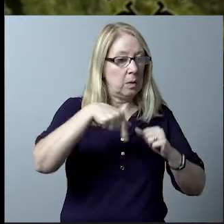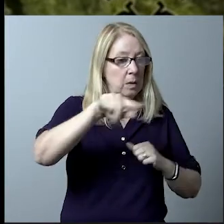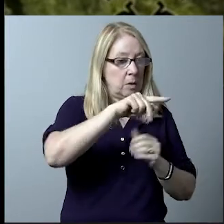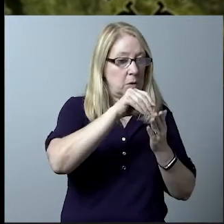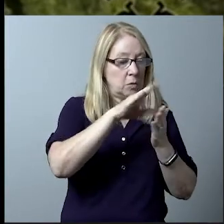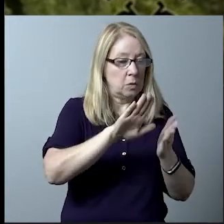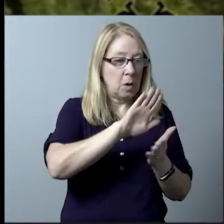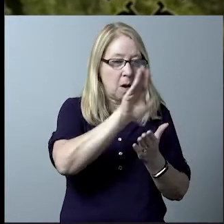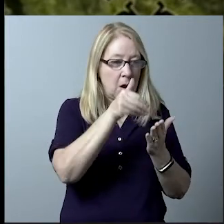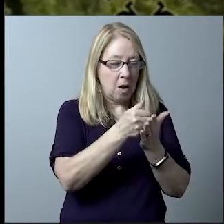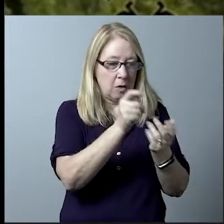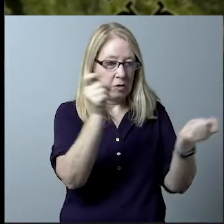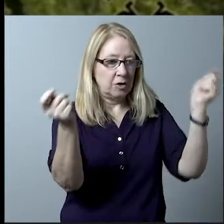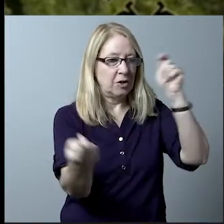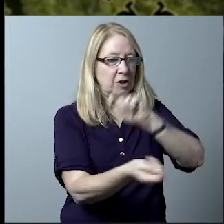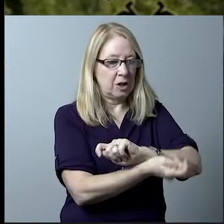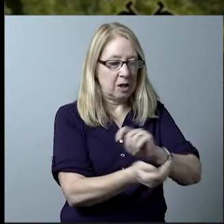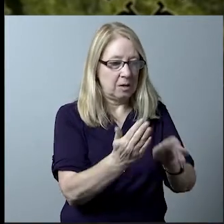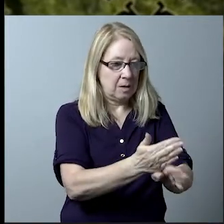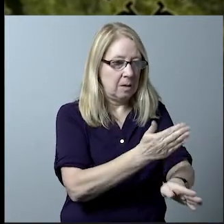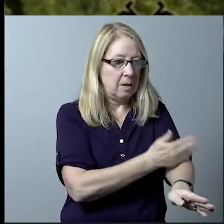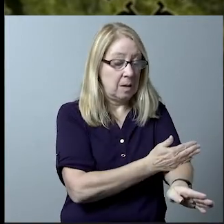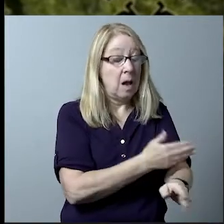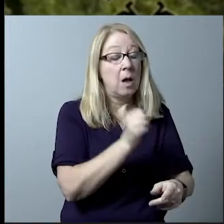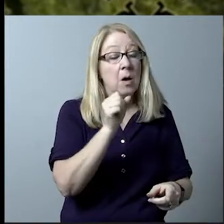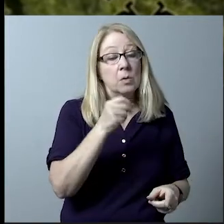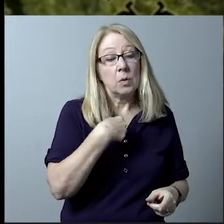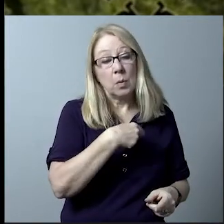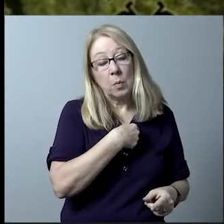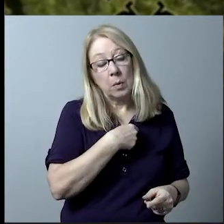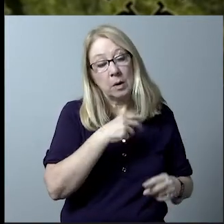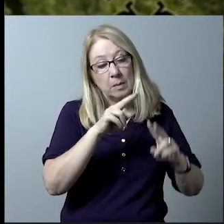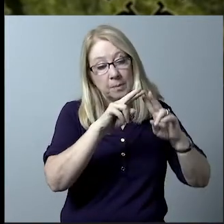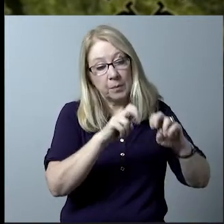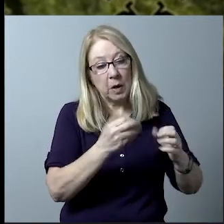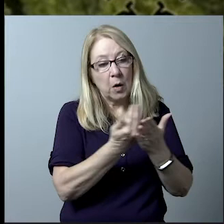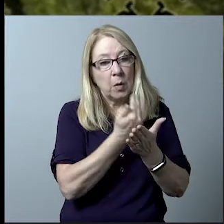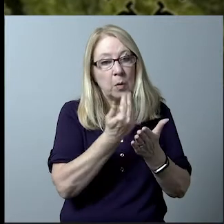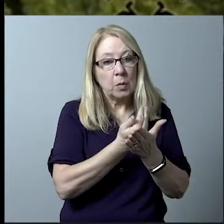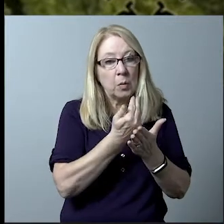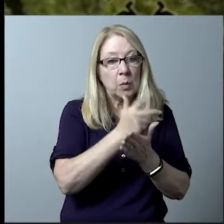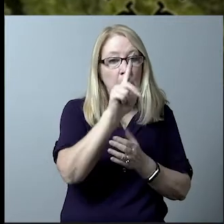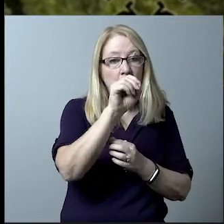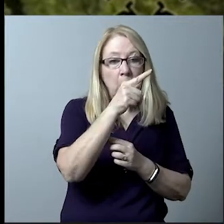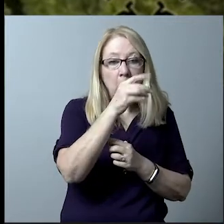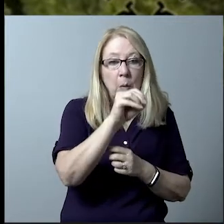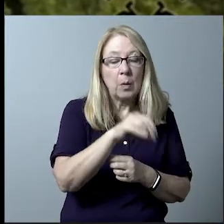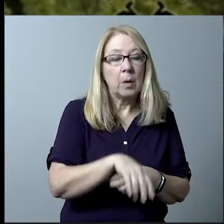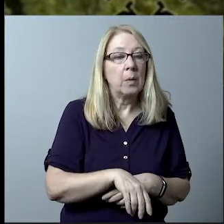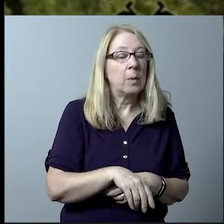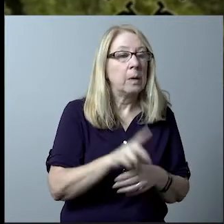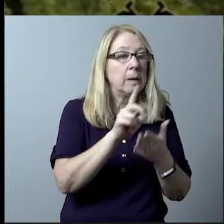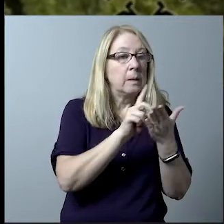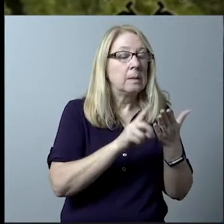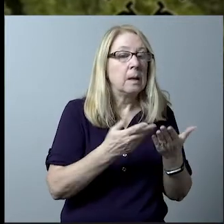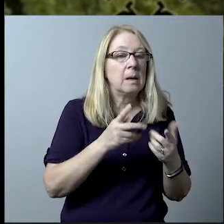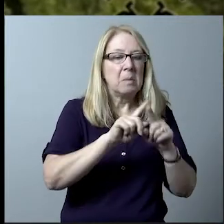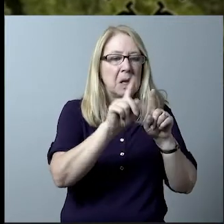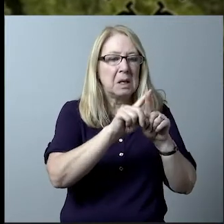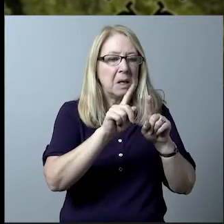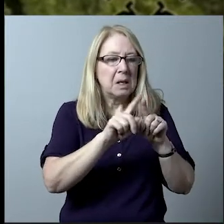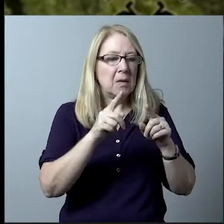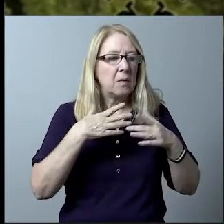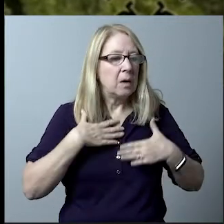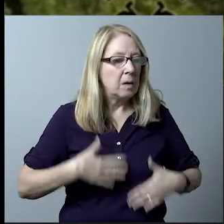and communicating with students, is all being revamped. And so we are looking at new campaign and logo designs.